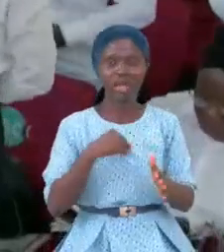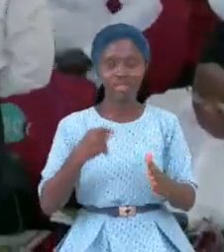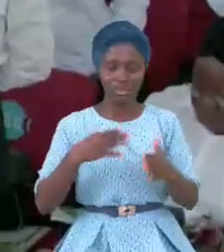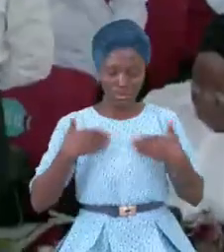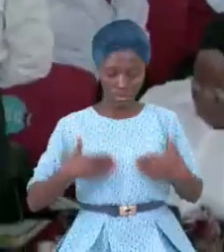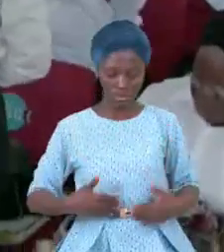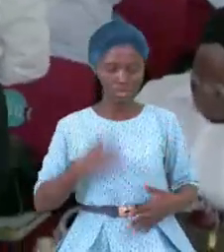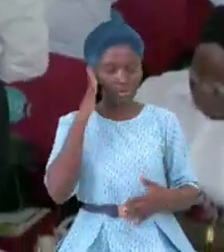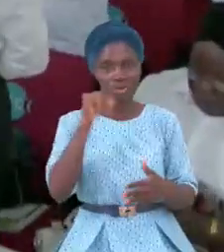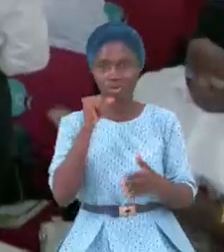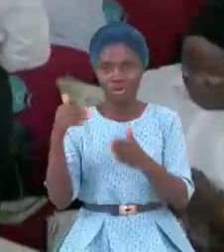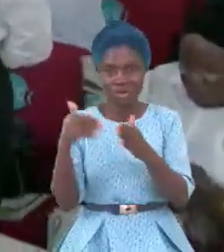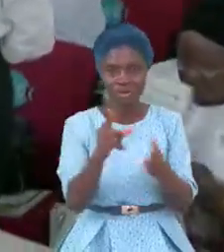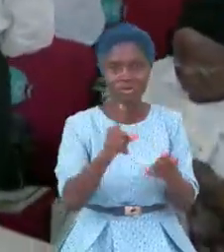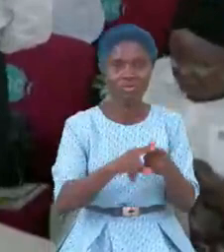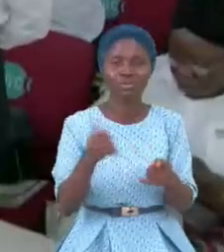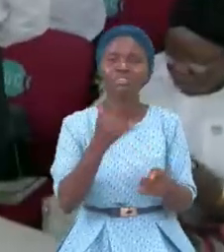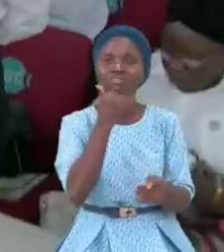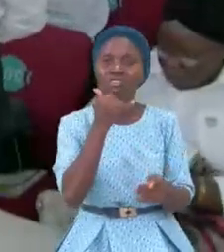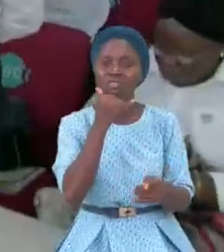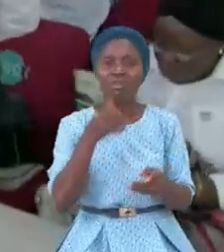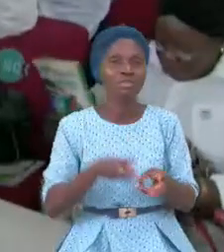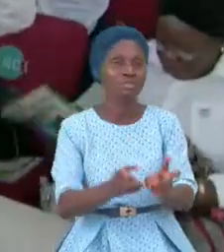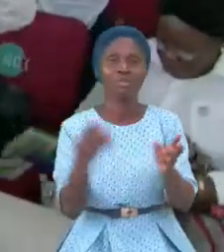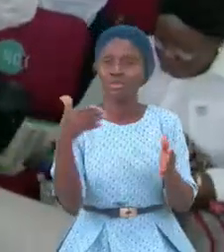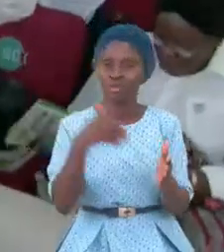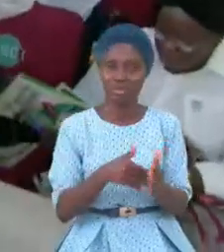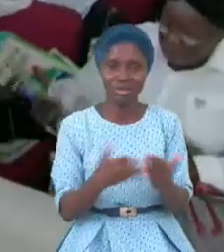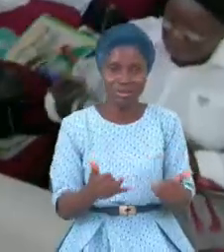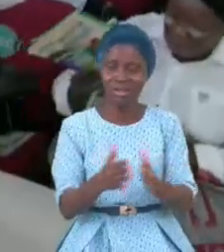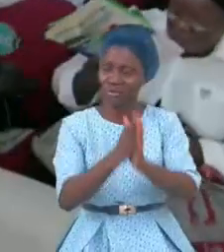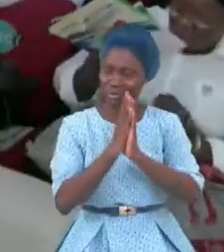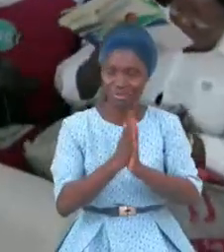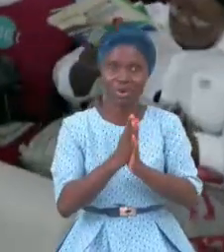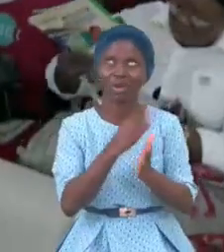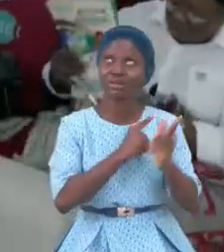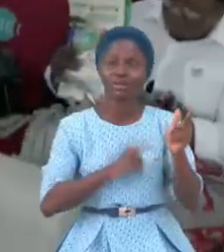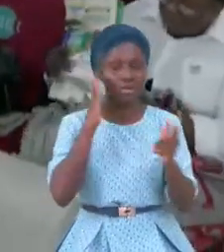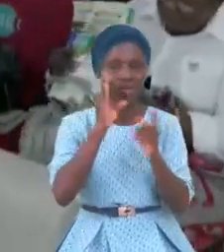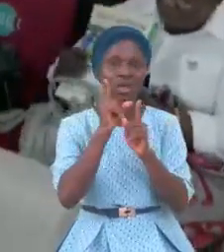astray in the wrong direction anymore. Open your mouth, pray, and the Lord answer your prayer.